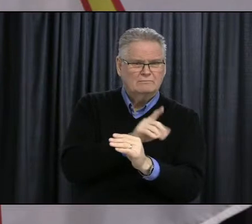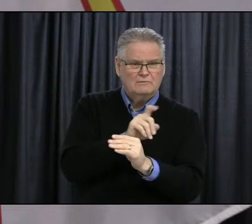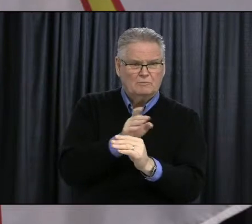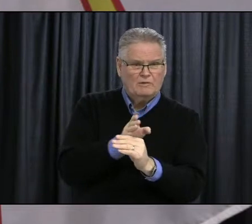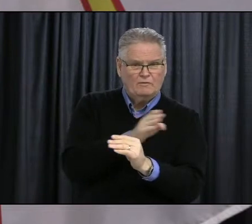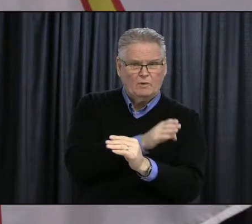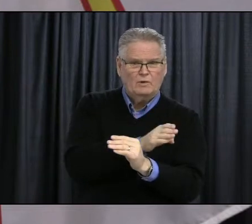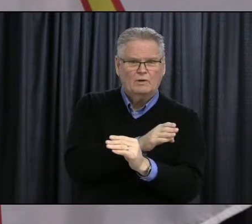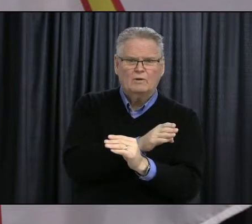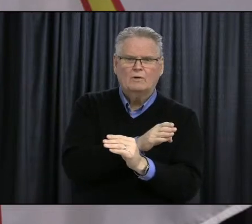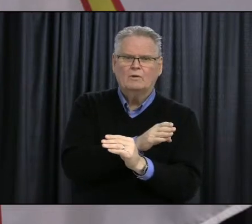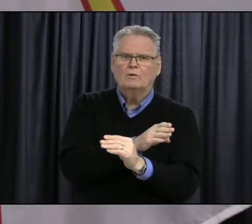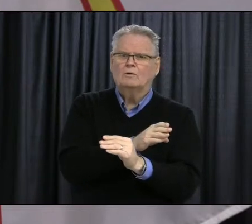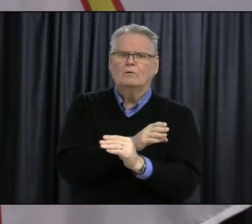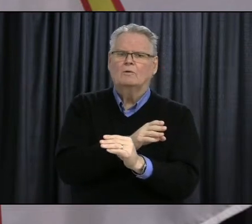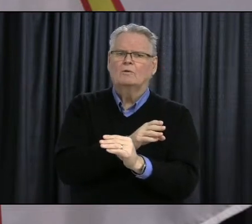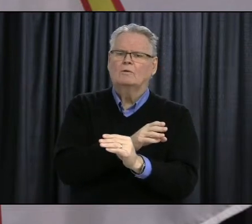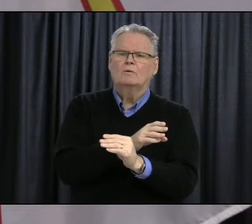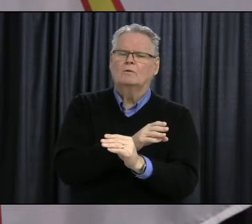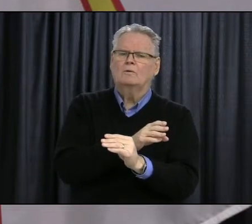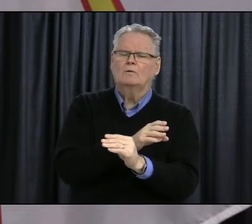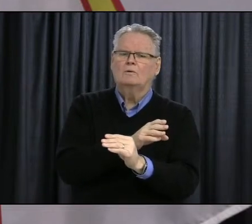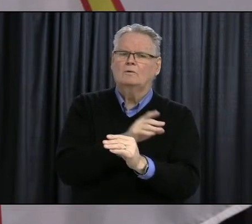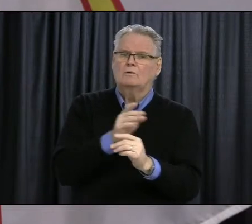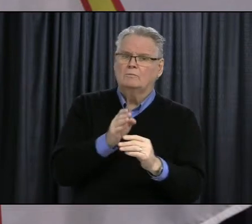December, but other than that, it's been all January.